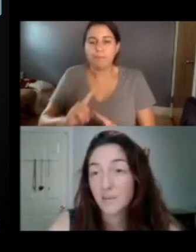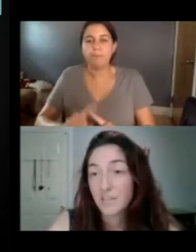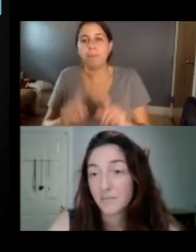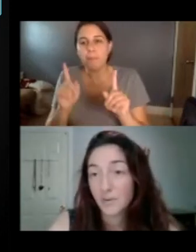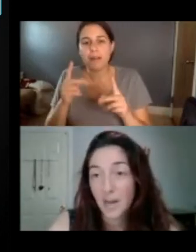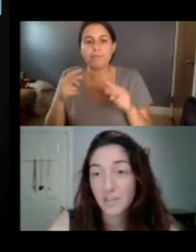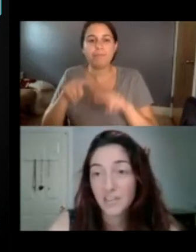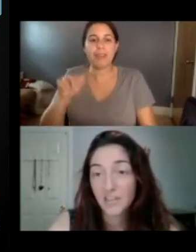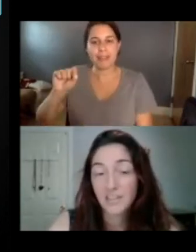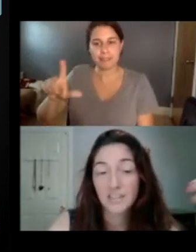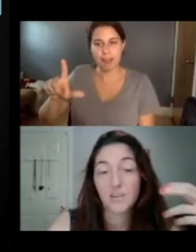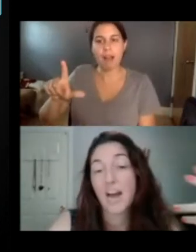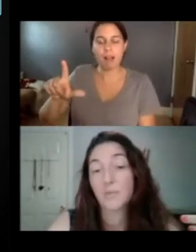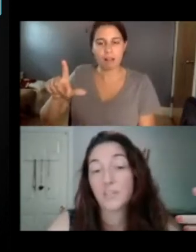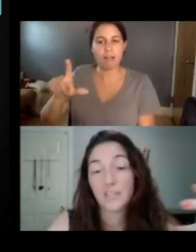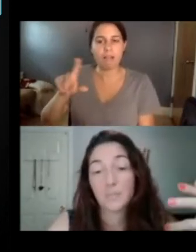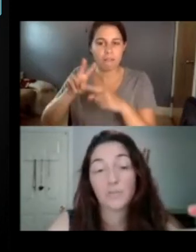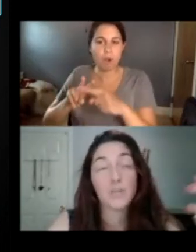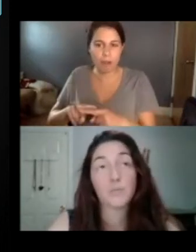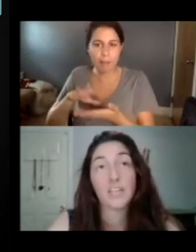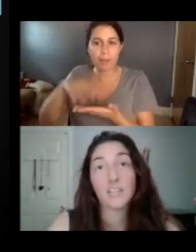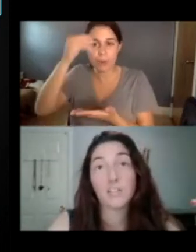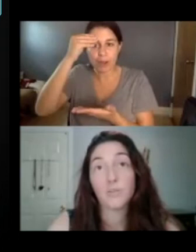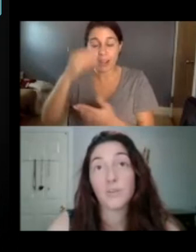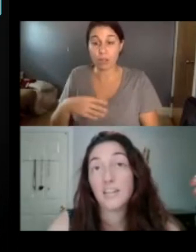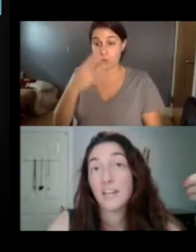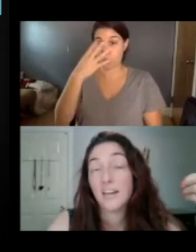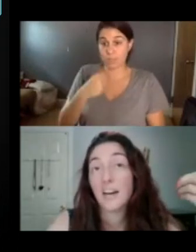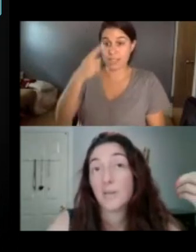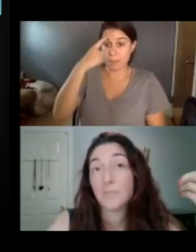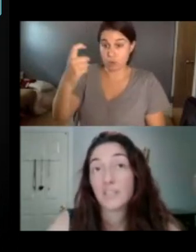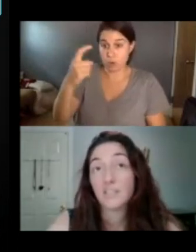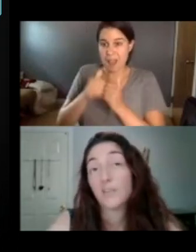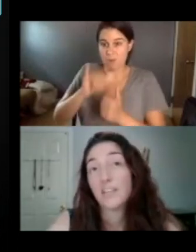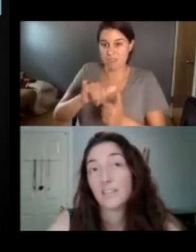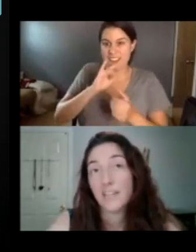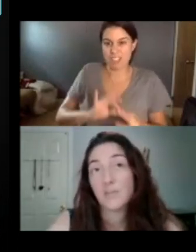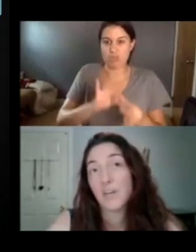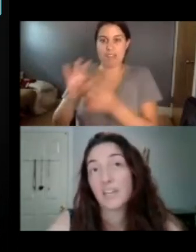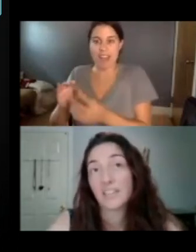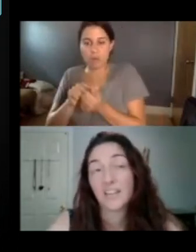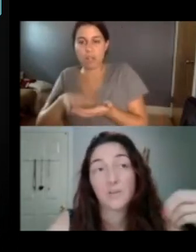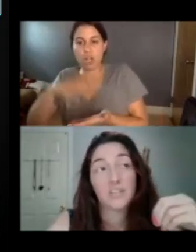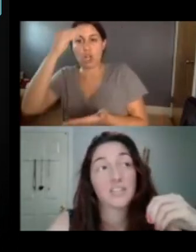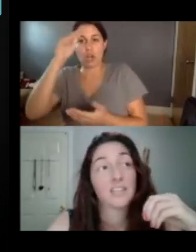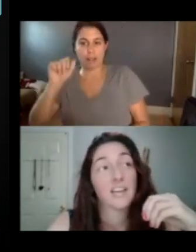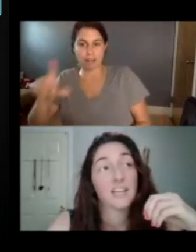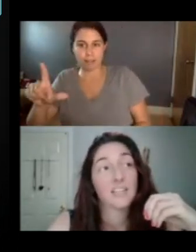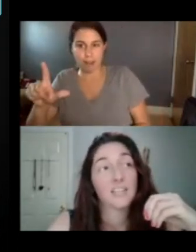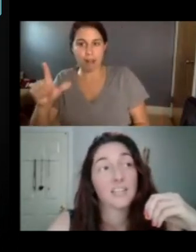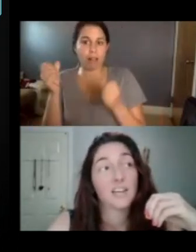American Sign Language vocabulary learning. So how is sleep and dreaming related to learning American Sign